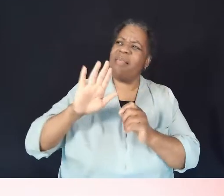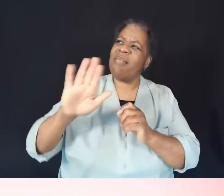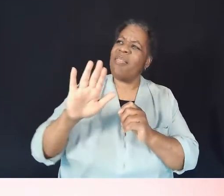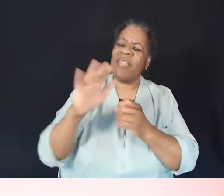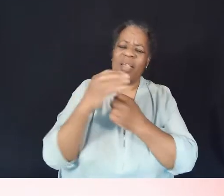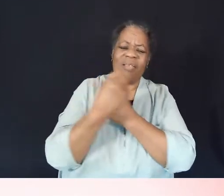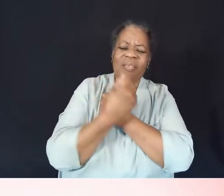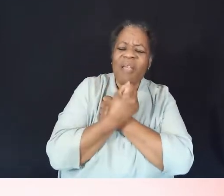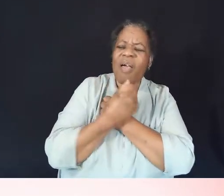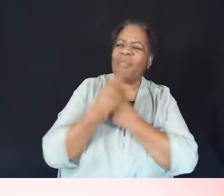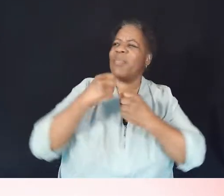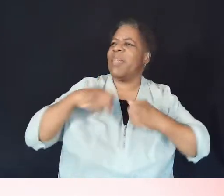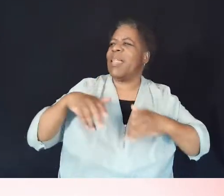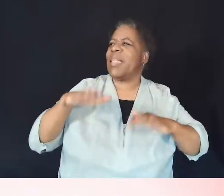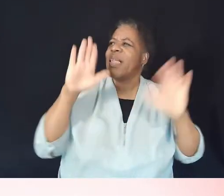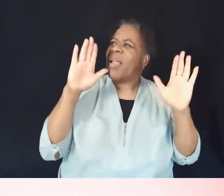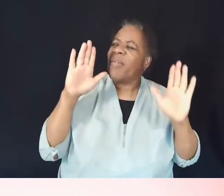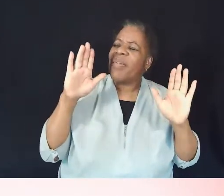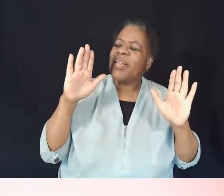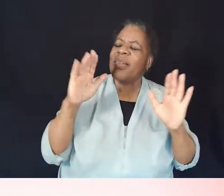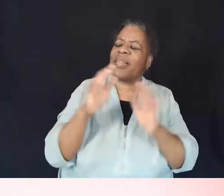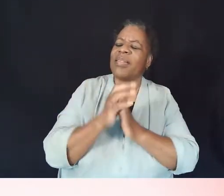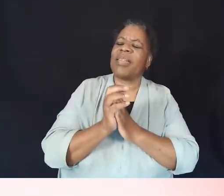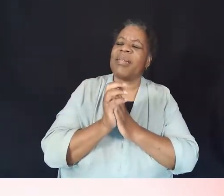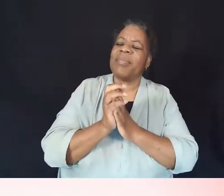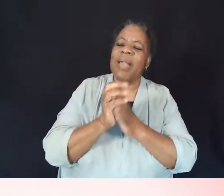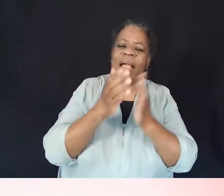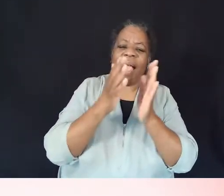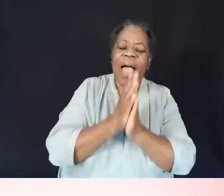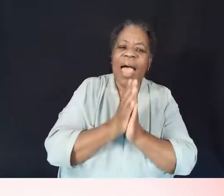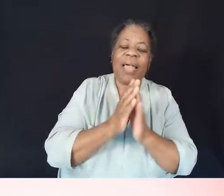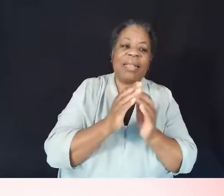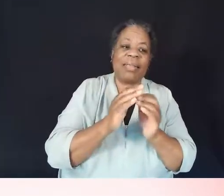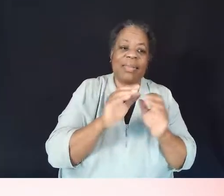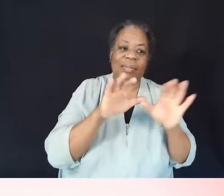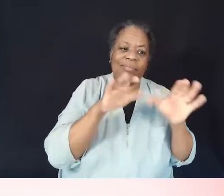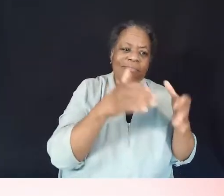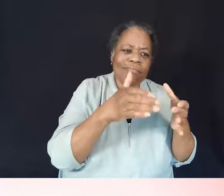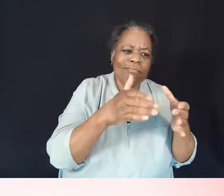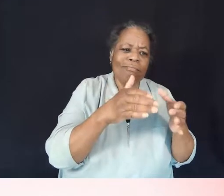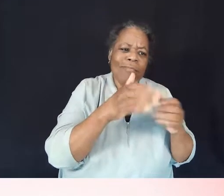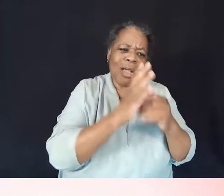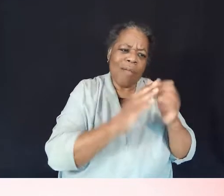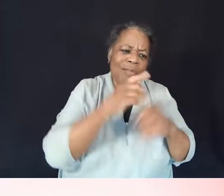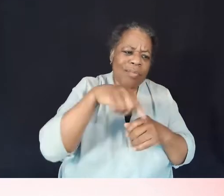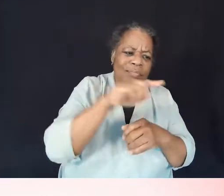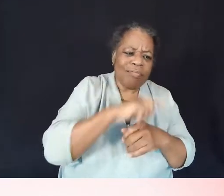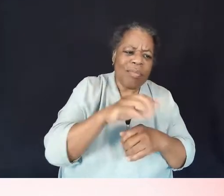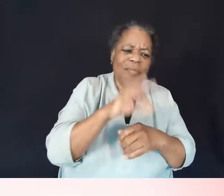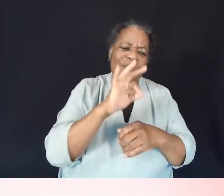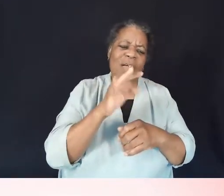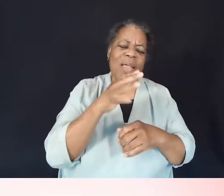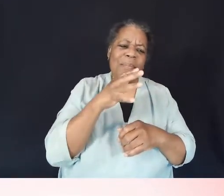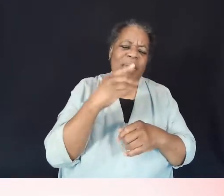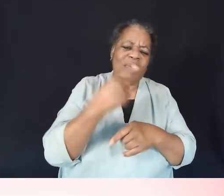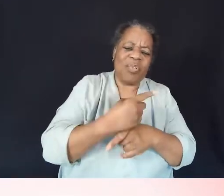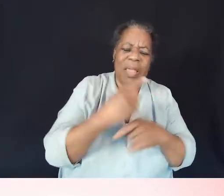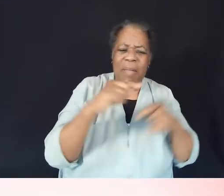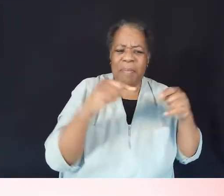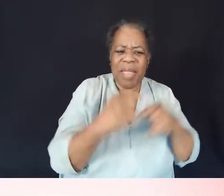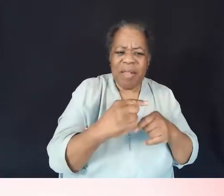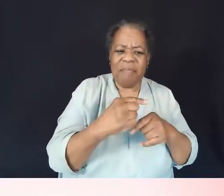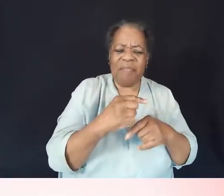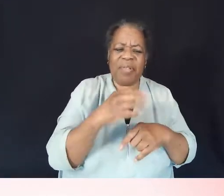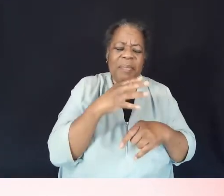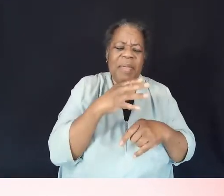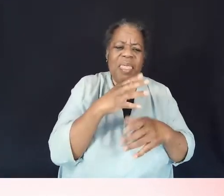give to their children. I also ask that you comfort those who find Mother's Day painful, those who have lost mothers, mothers